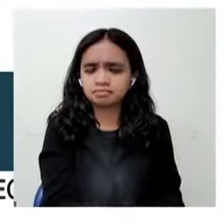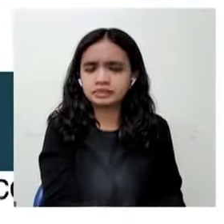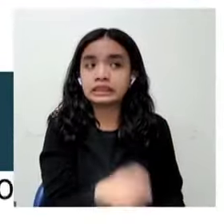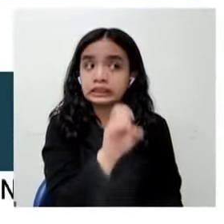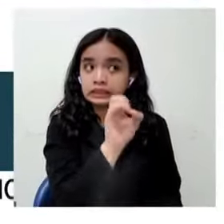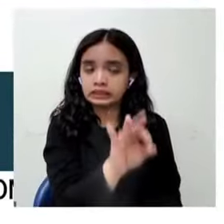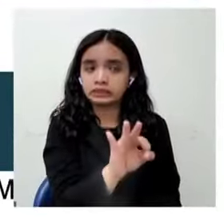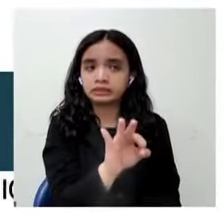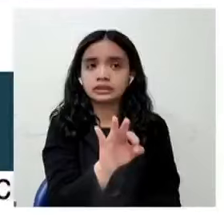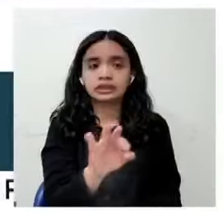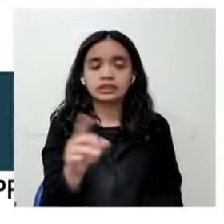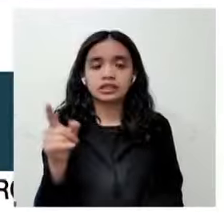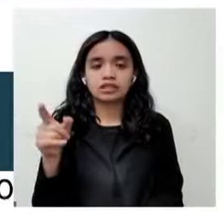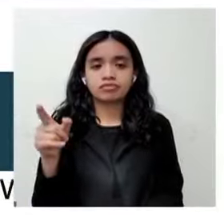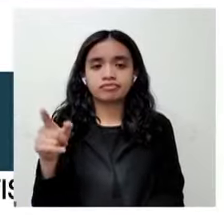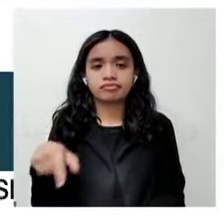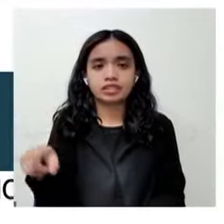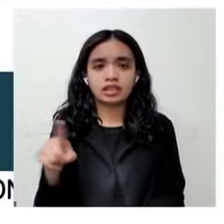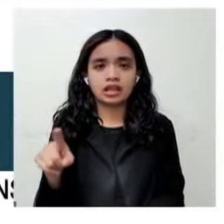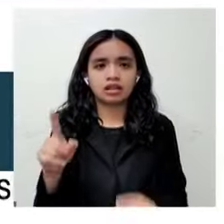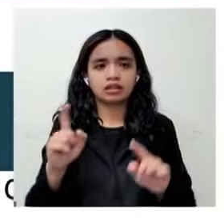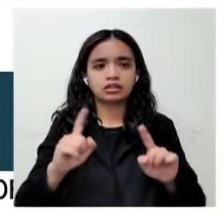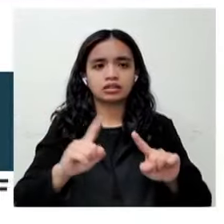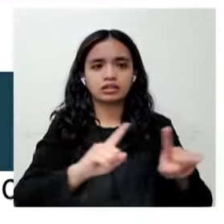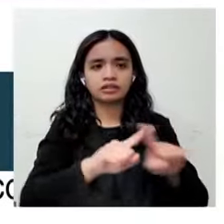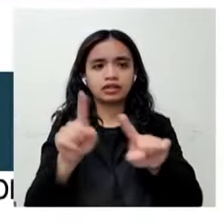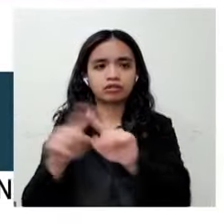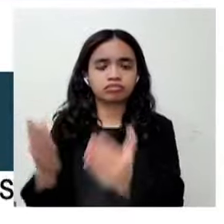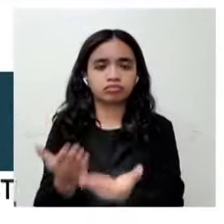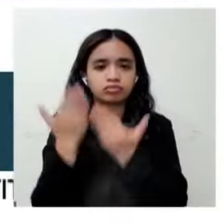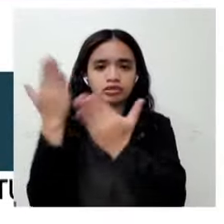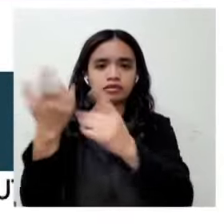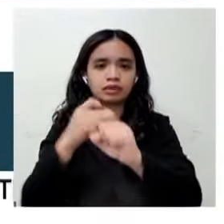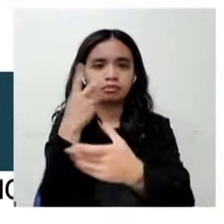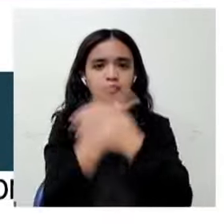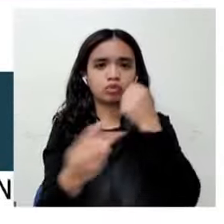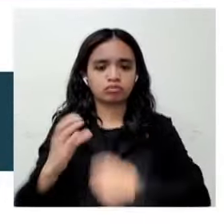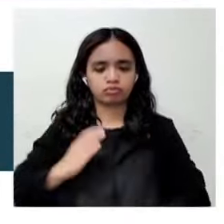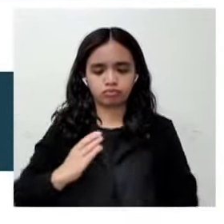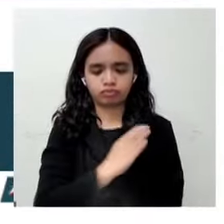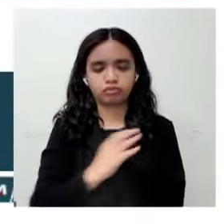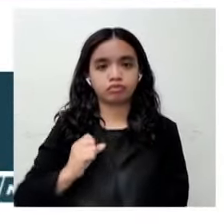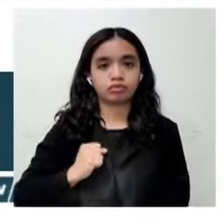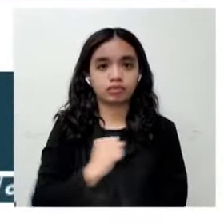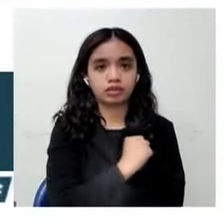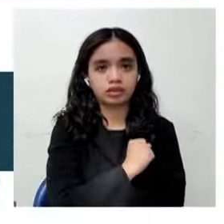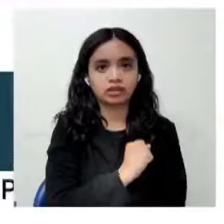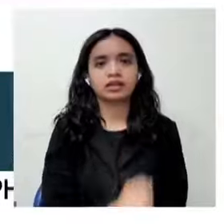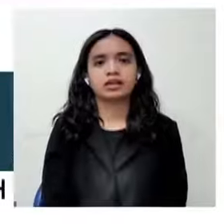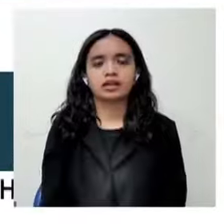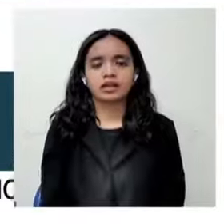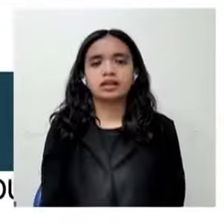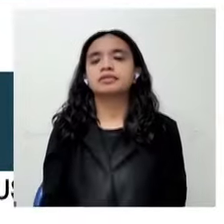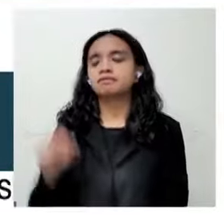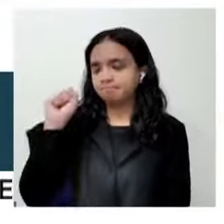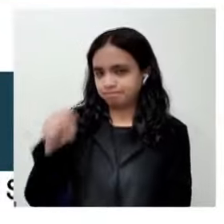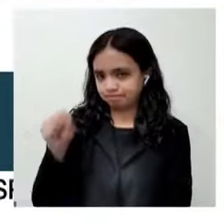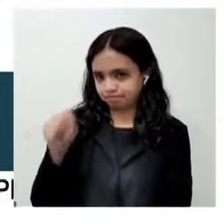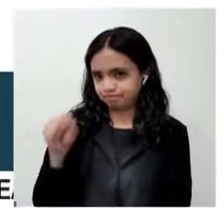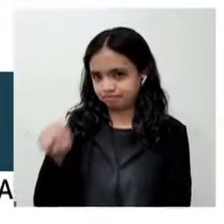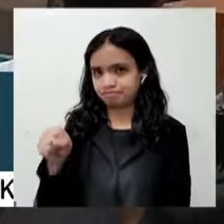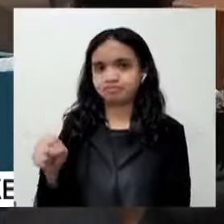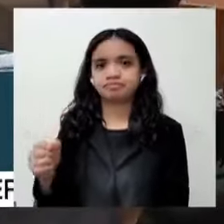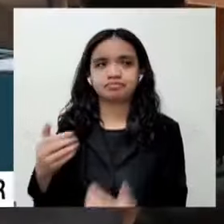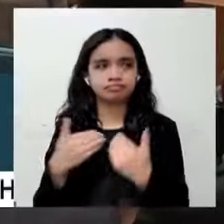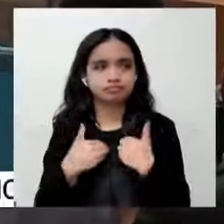be differing recommendations coming from both houses of Congress, Congressman? Yes, there'll be a stalemate. I mean, I'm